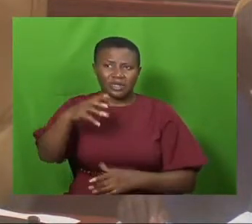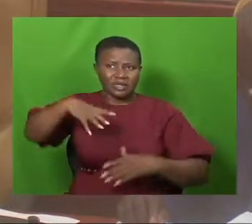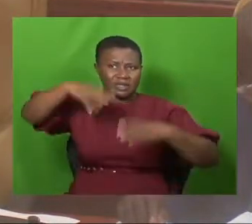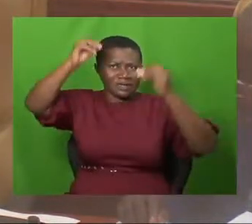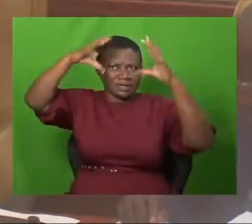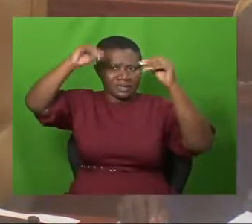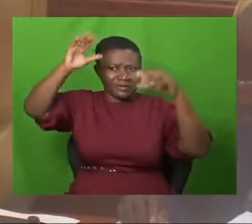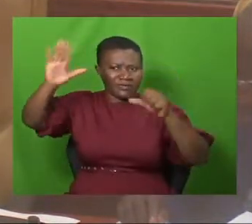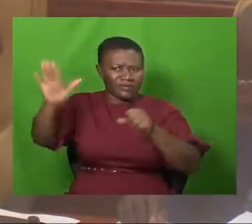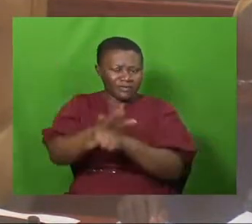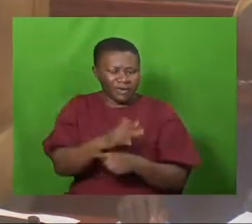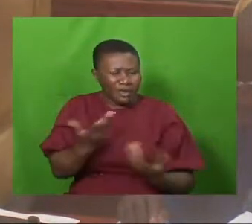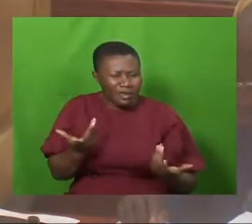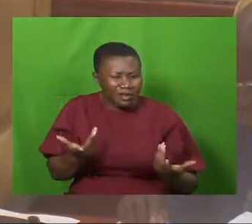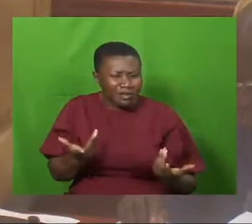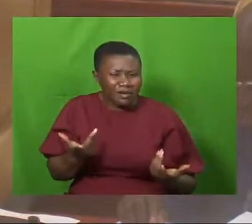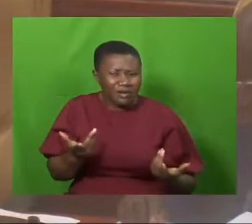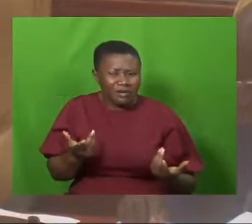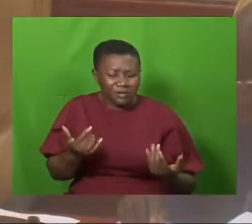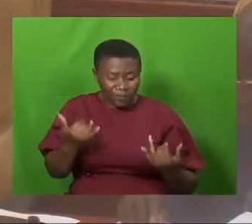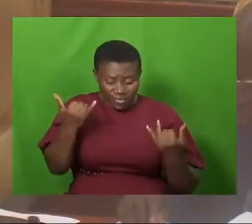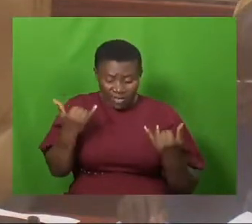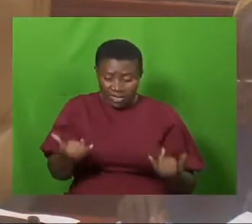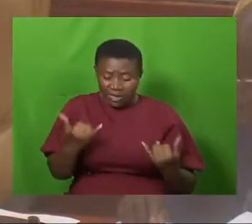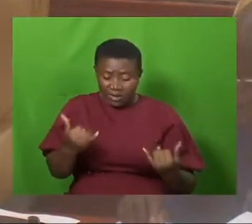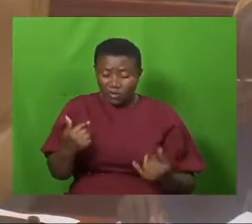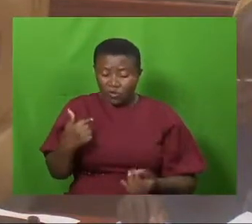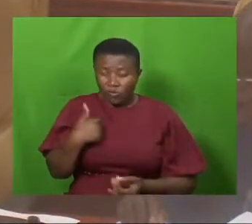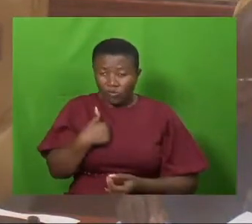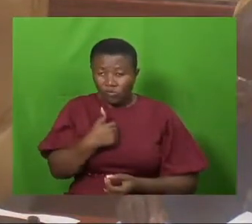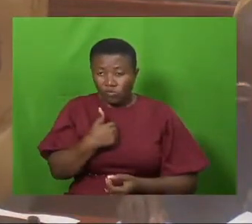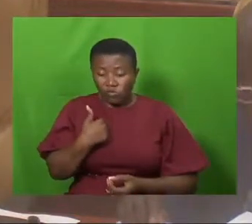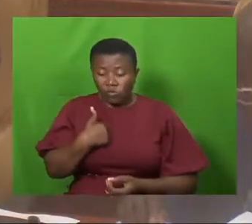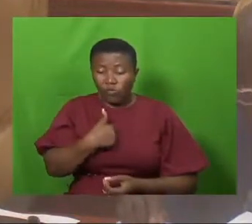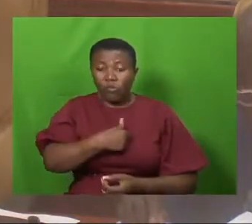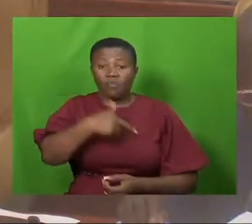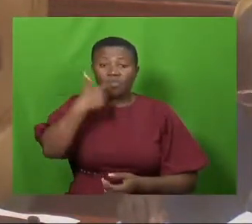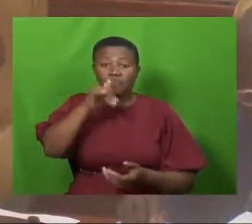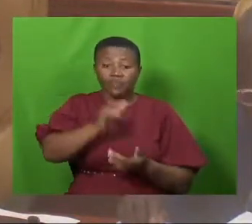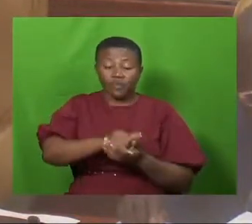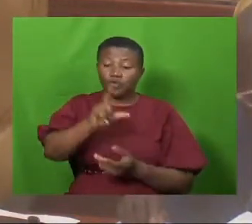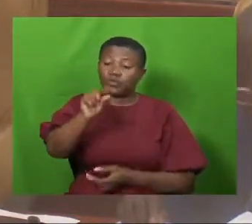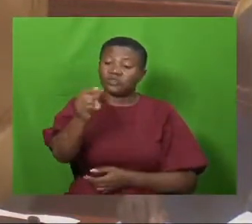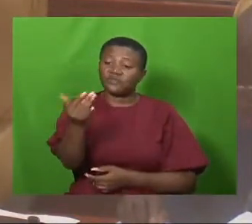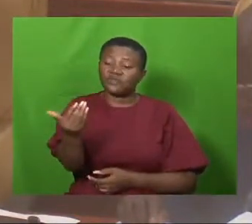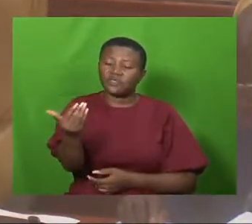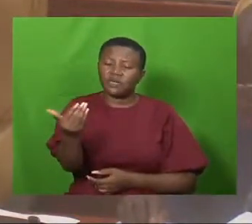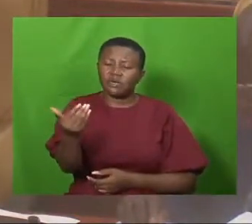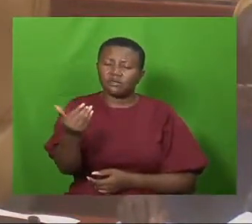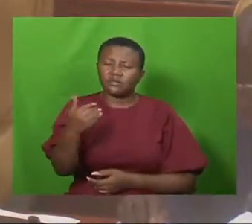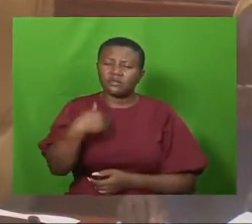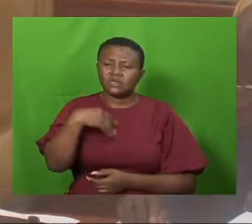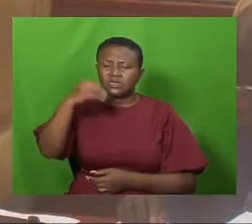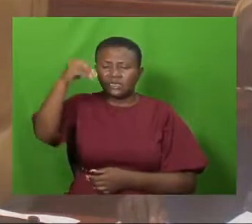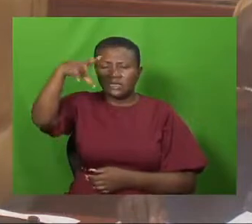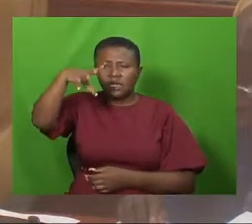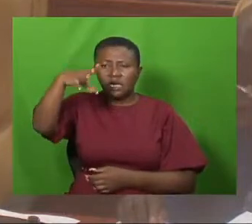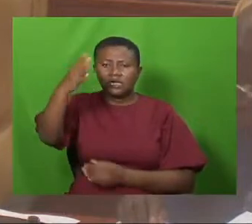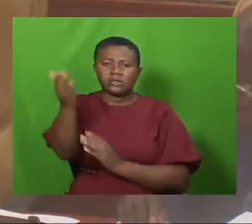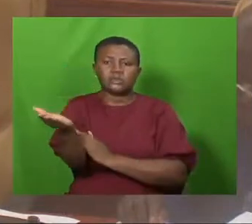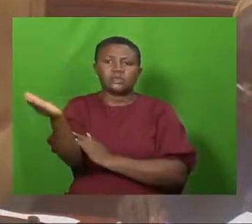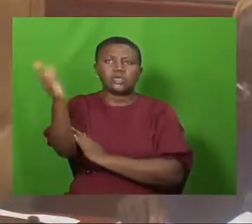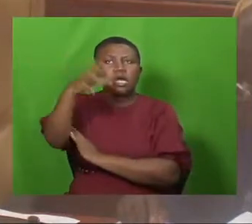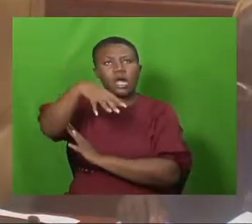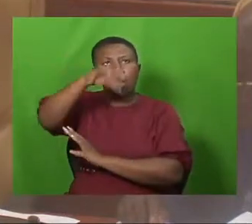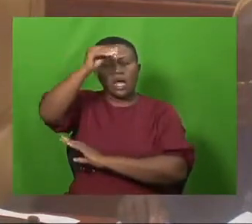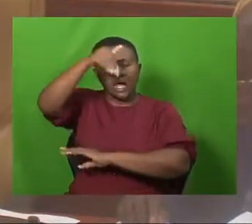about. We are living witnesses of the fact that we were sleeping in darkness in 2015. And yet they claim they reduced